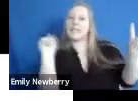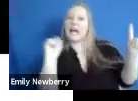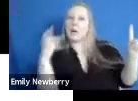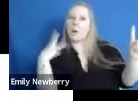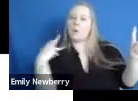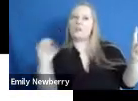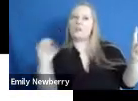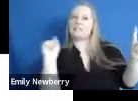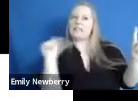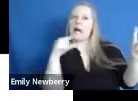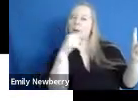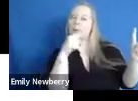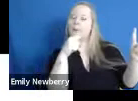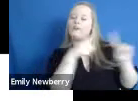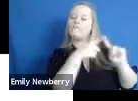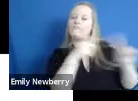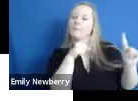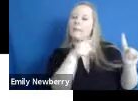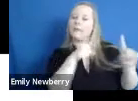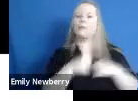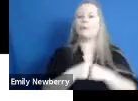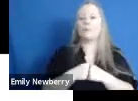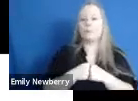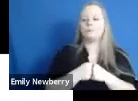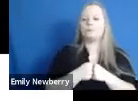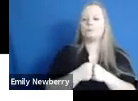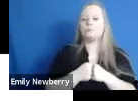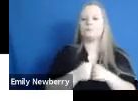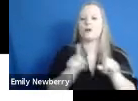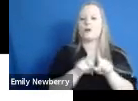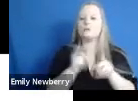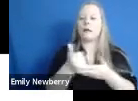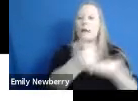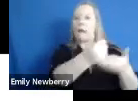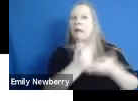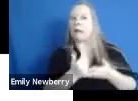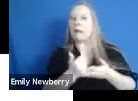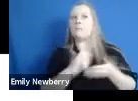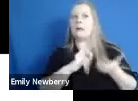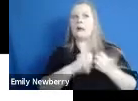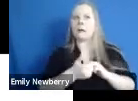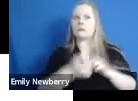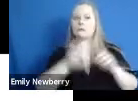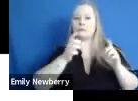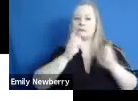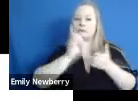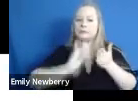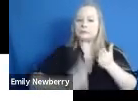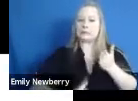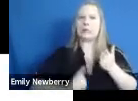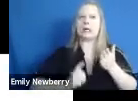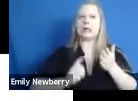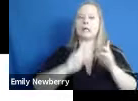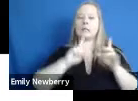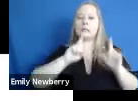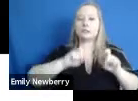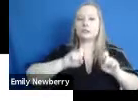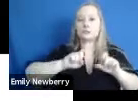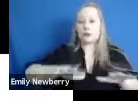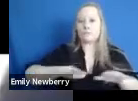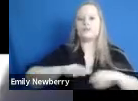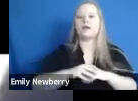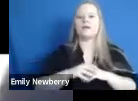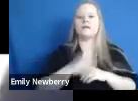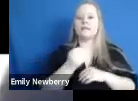specialists, and they're helping us to design surveys and whatnot to measure perceptions and behavior